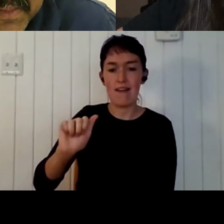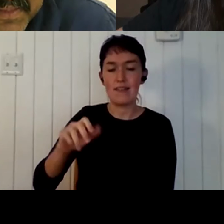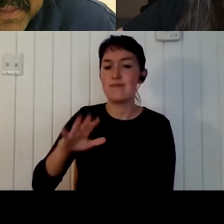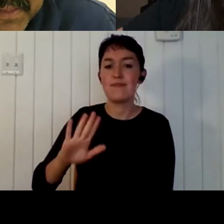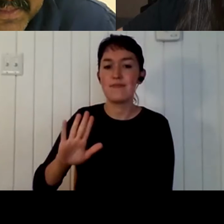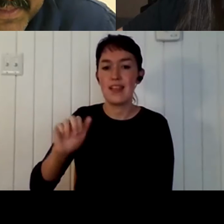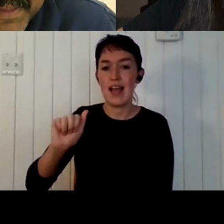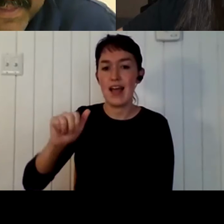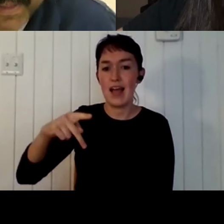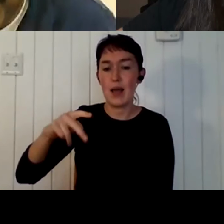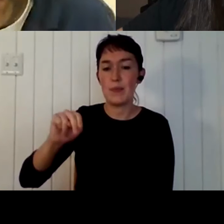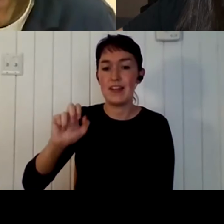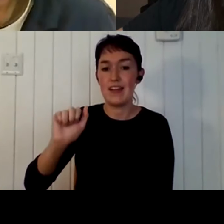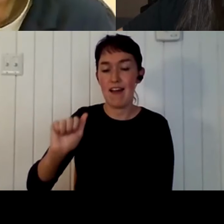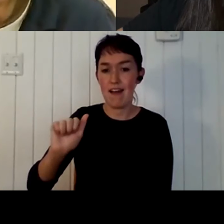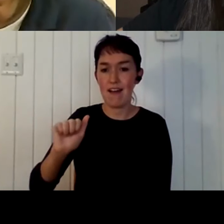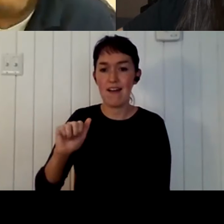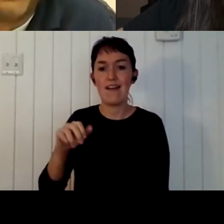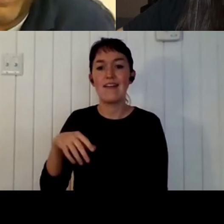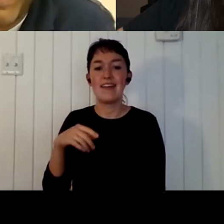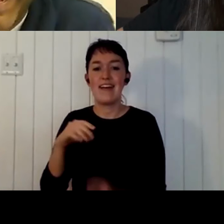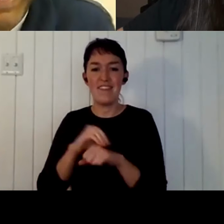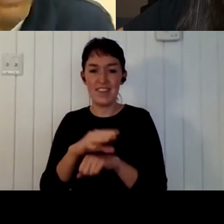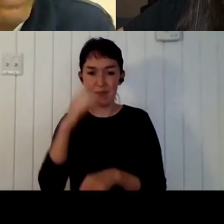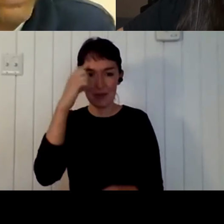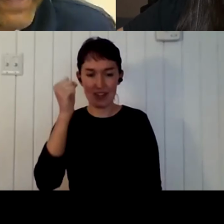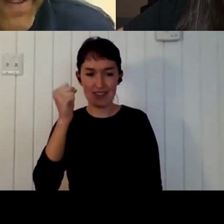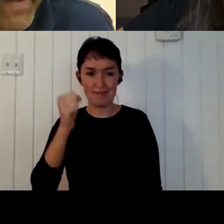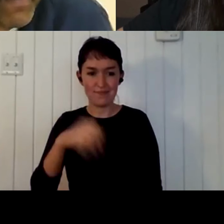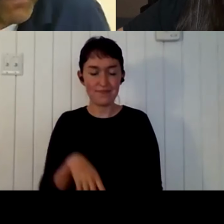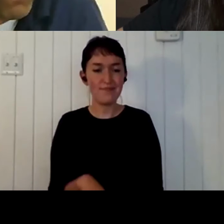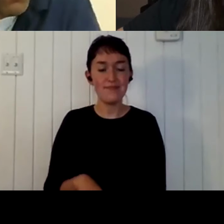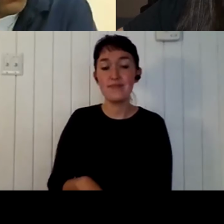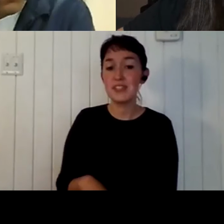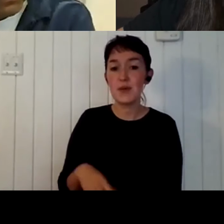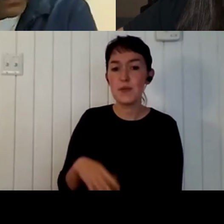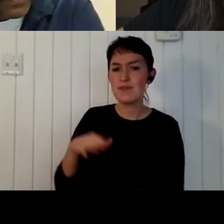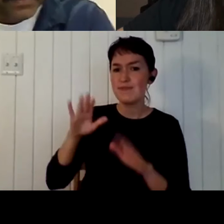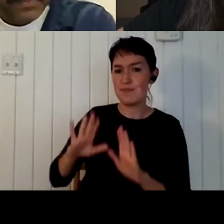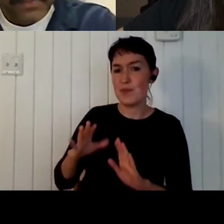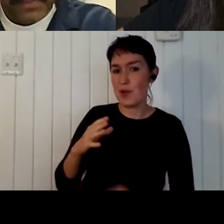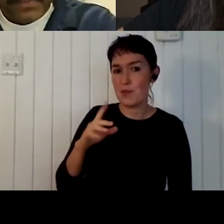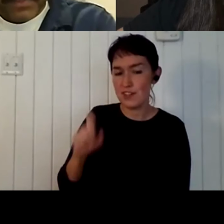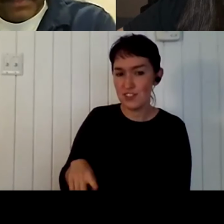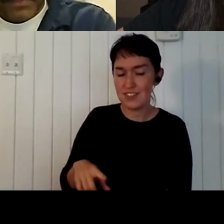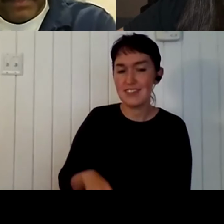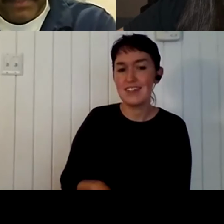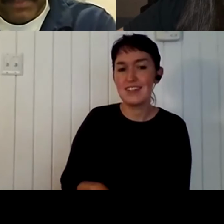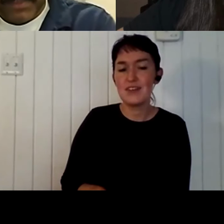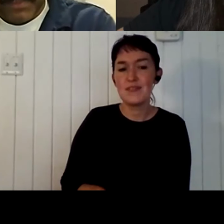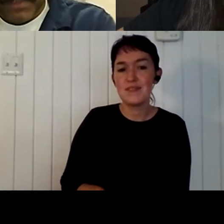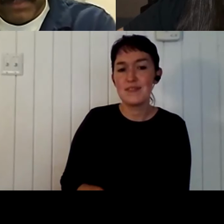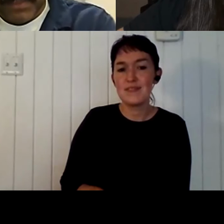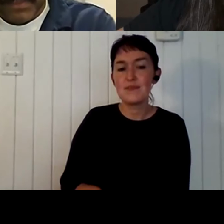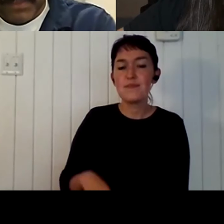Do you wanna? Okay. This is a good question. And I think this is one where it hits a little on, I don't have